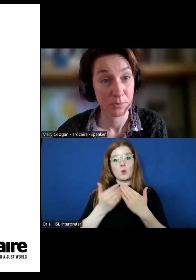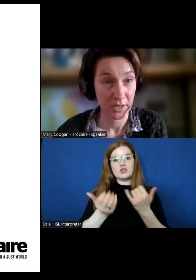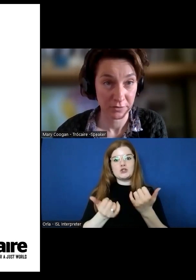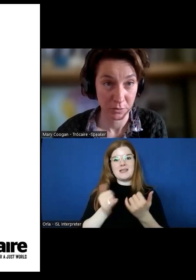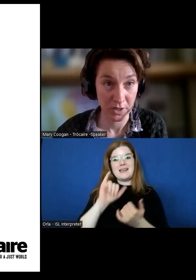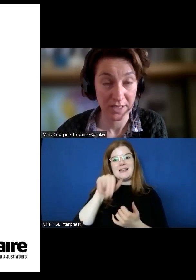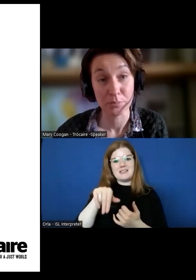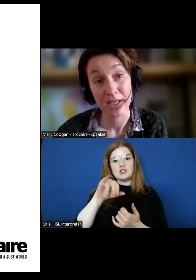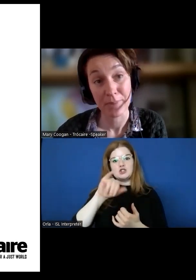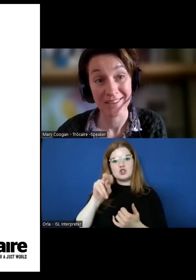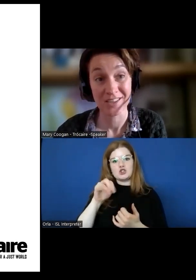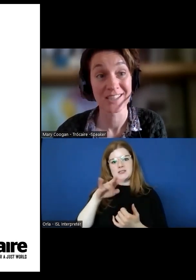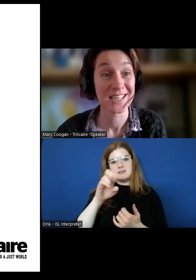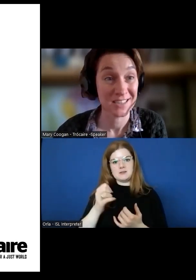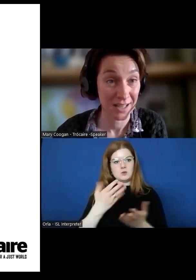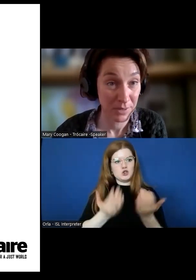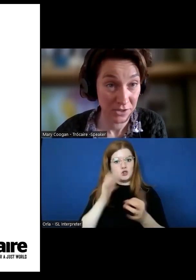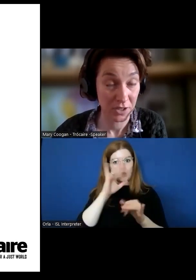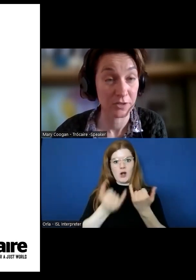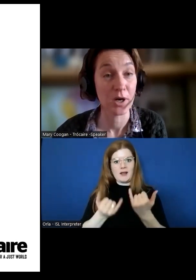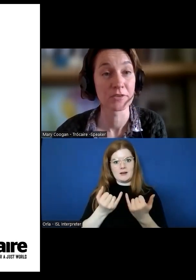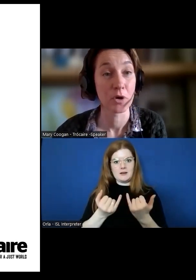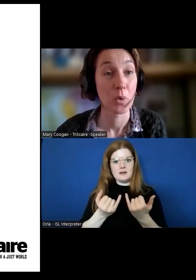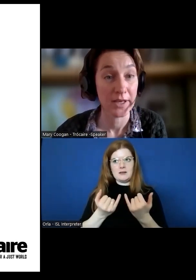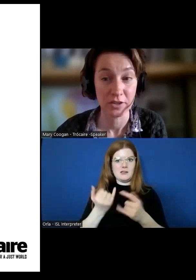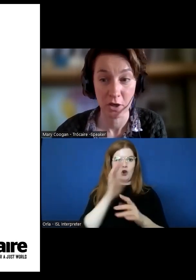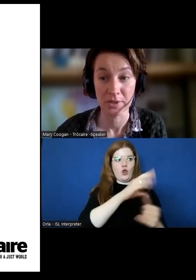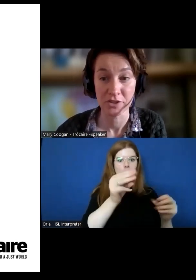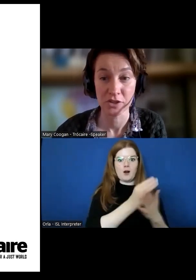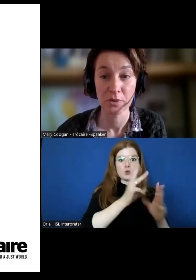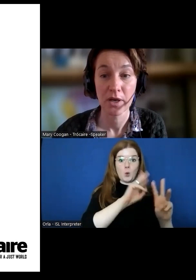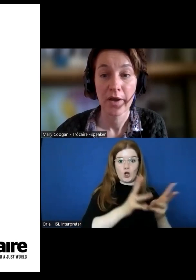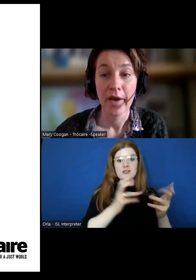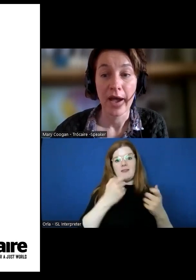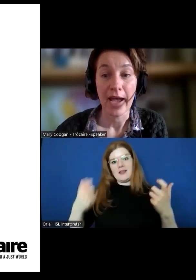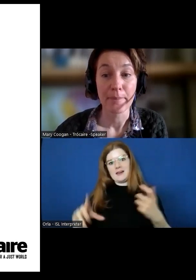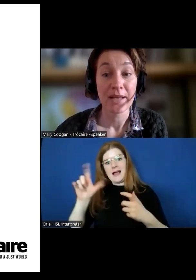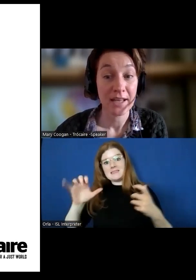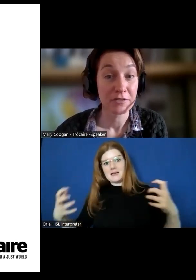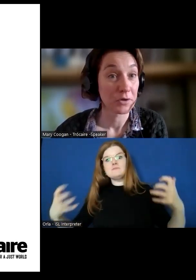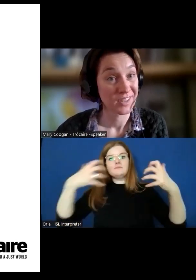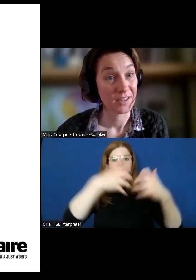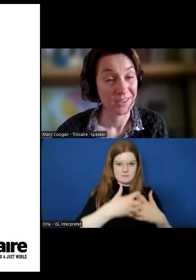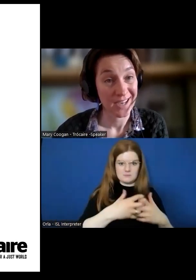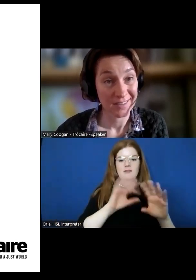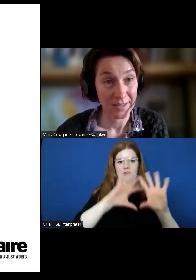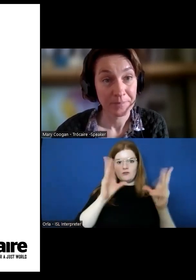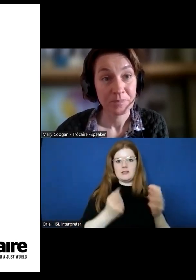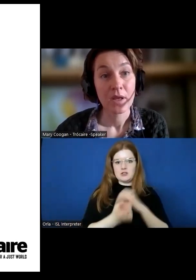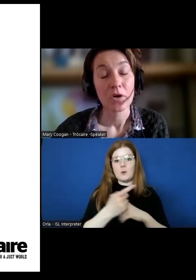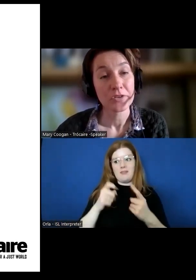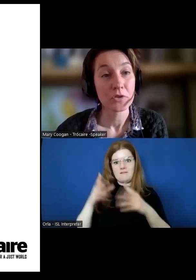in different parts of the world and bringing Palestine into that picture as part of a wider global issue. And then focusing in on